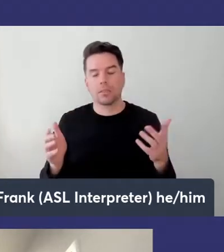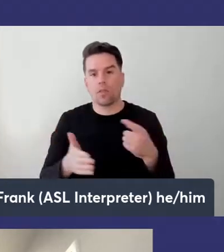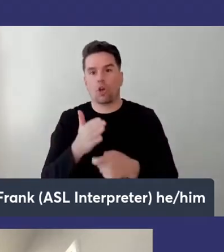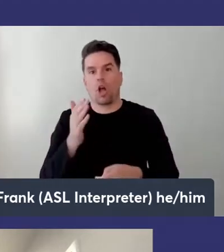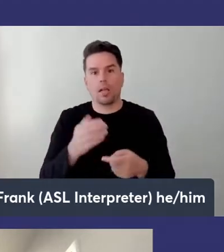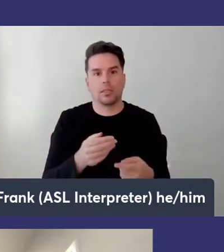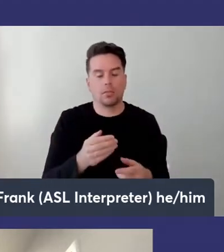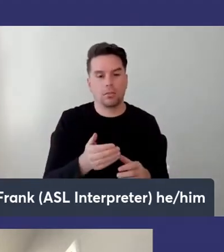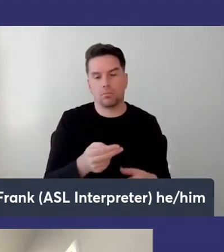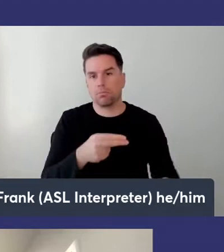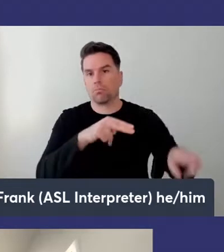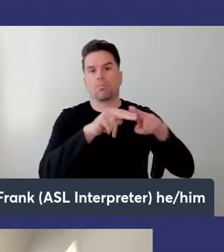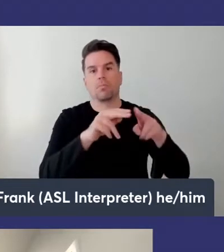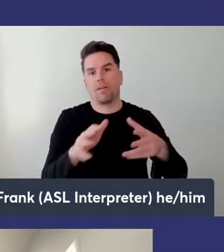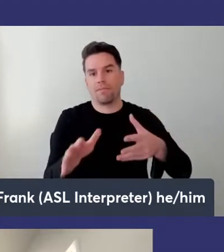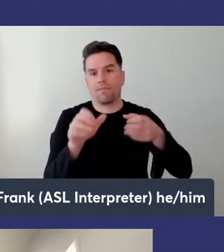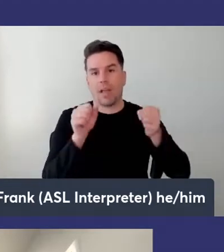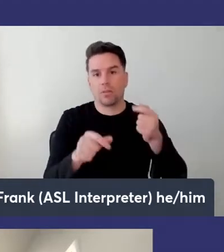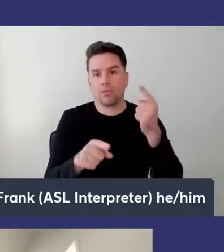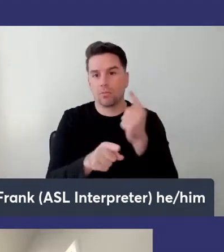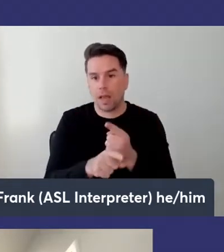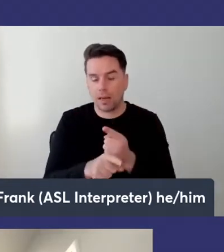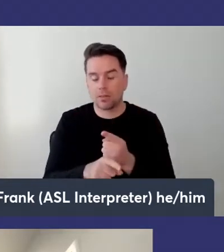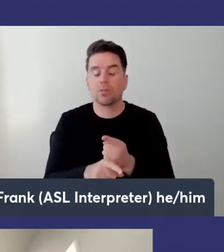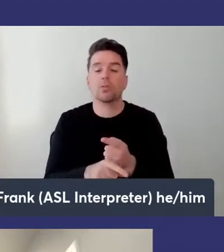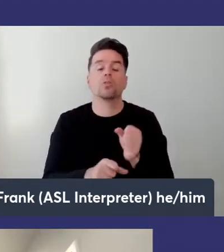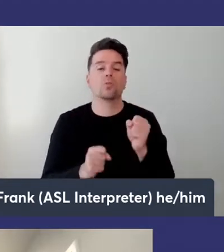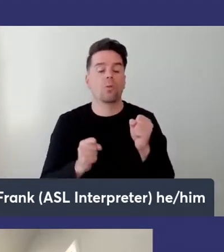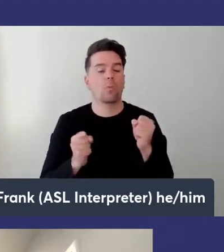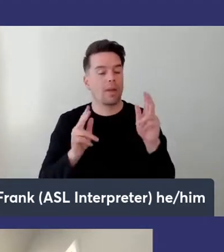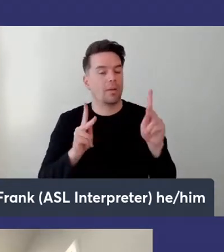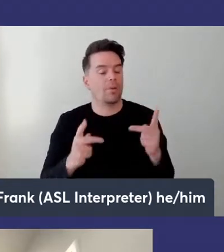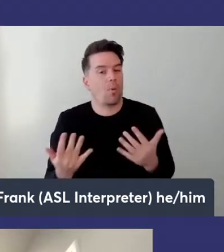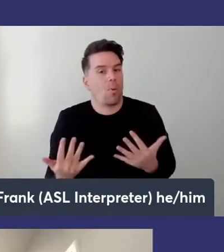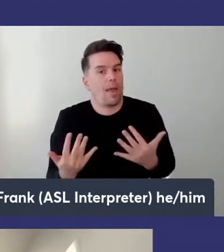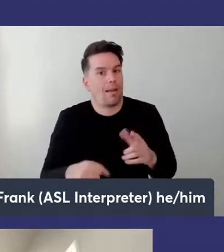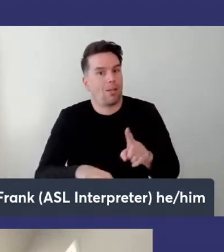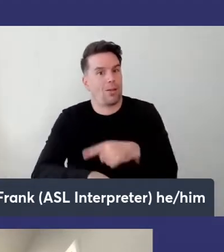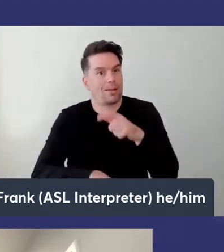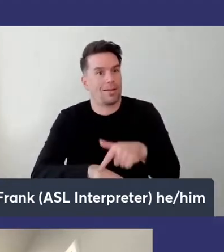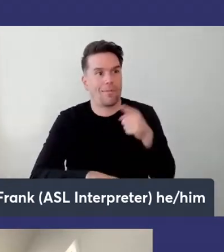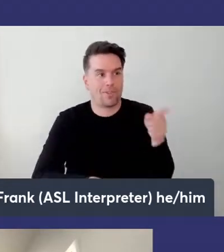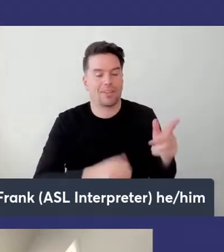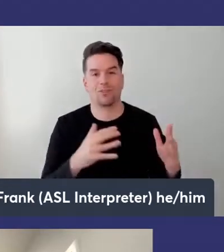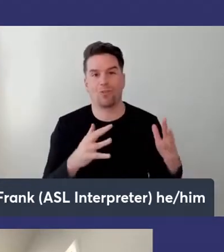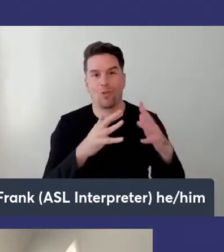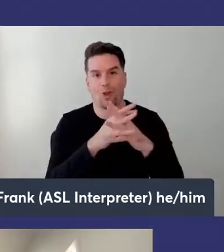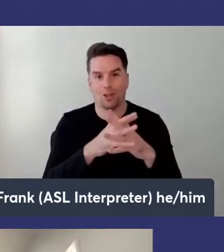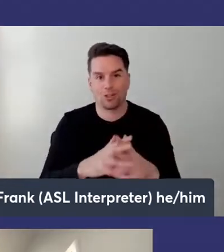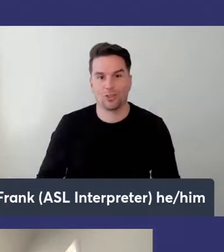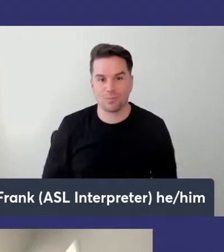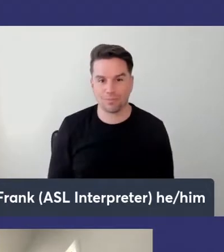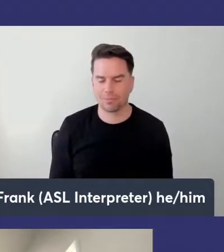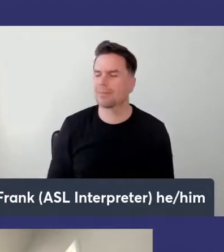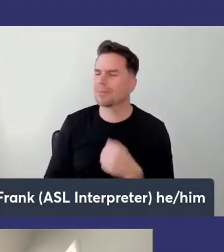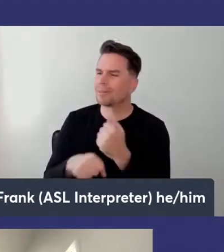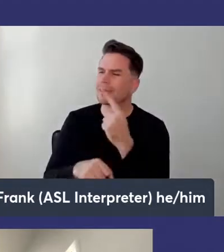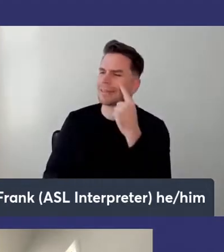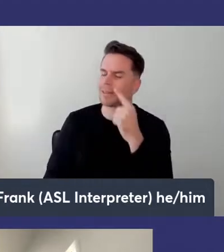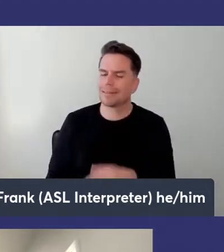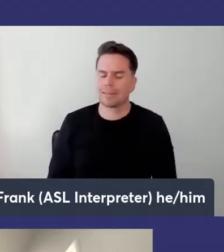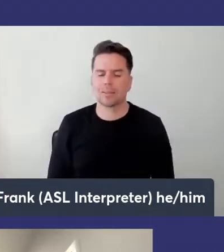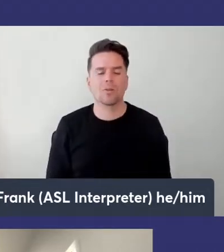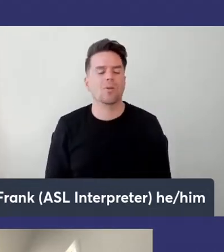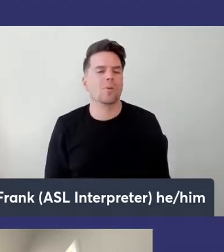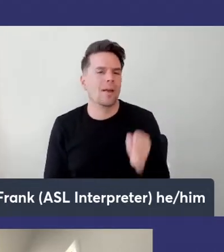was a long awaited launch. That makes a lot of sense. So I mean, I can imagine, if I want to run a